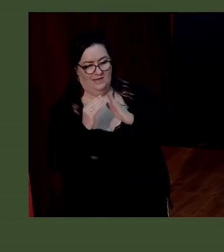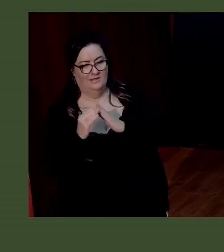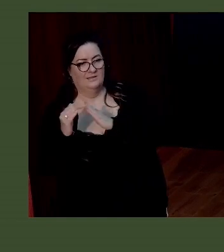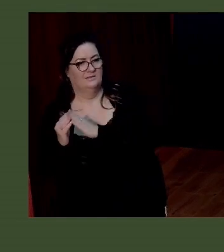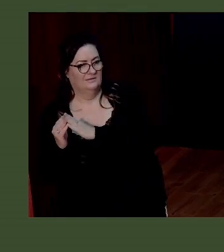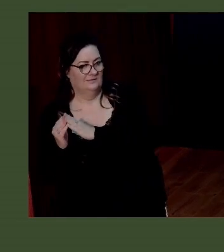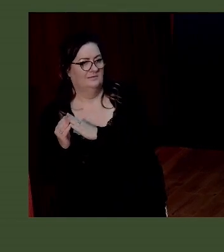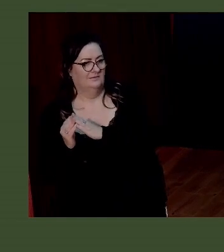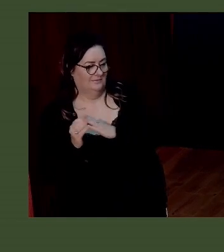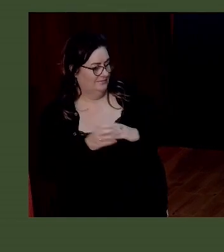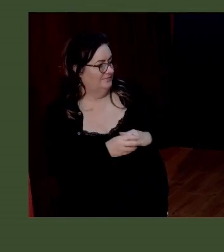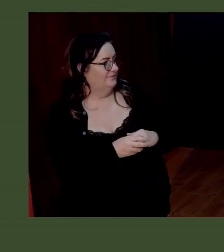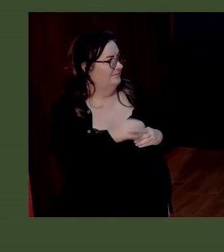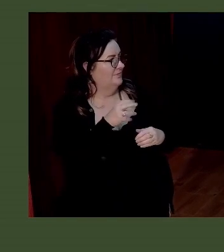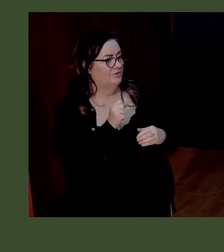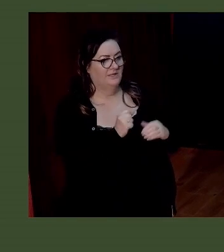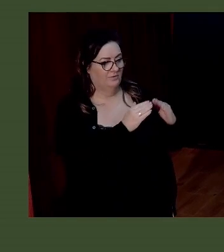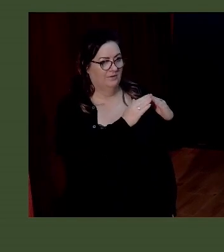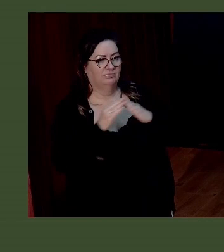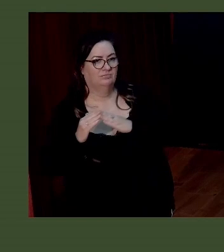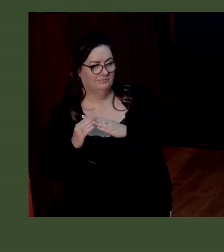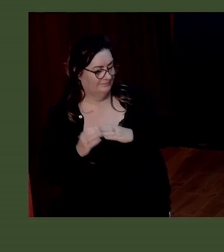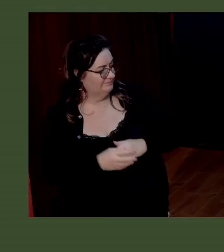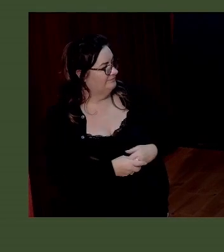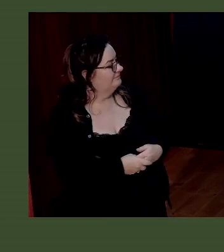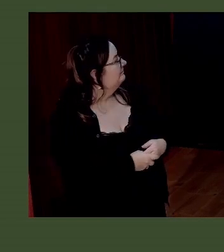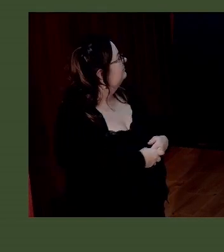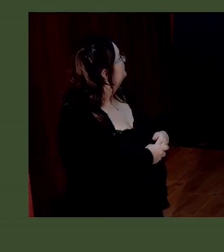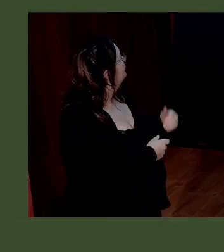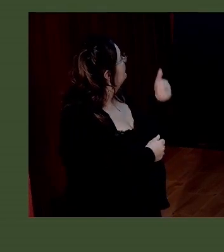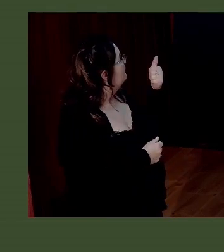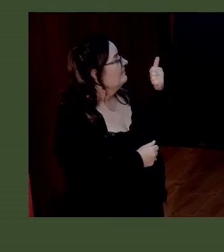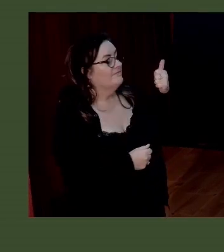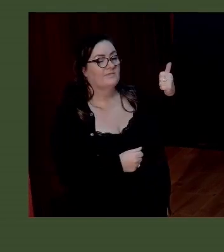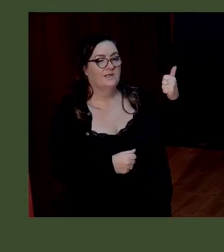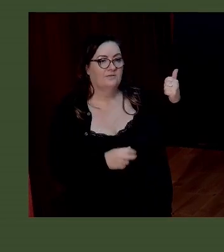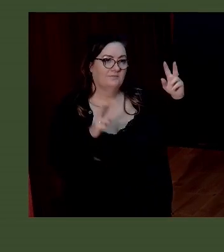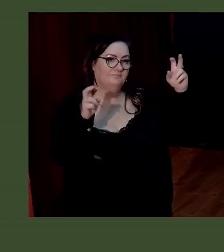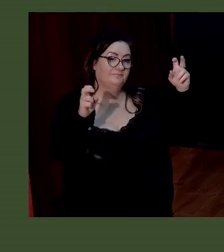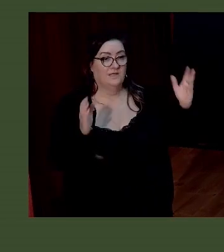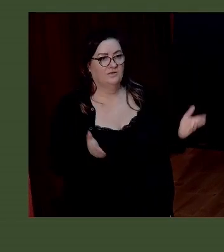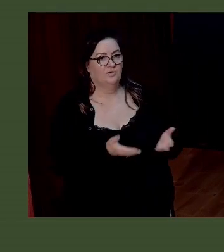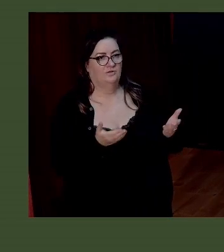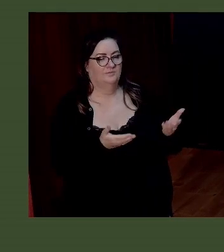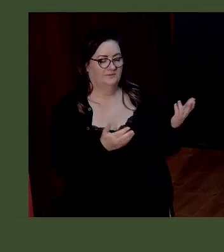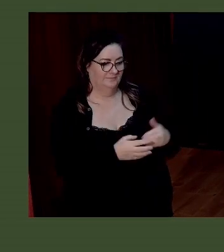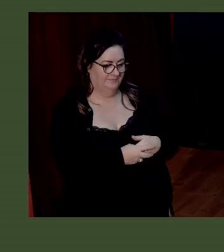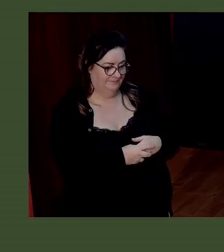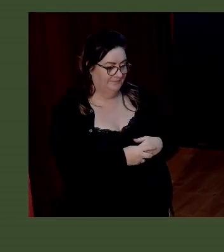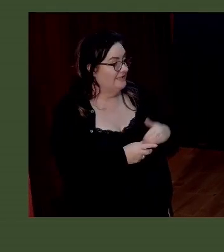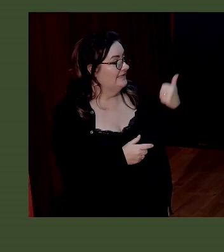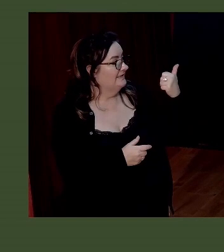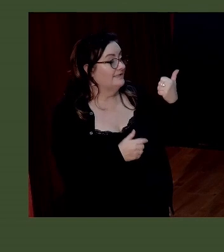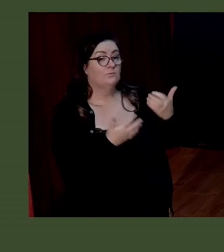is terraced. But here is the encouragement. This is